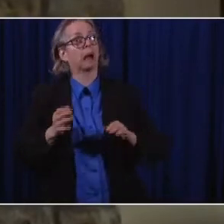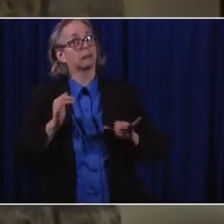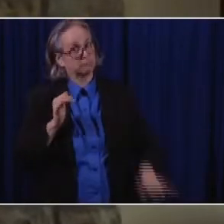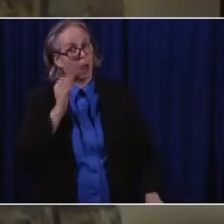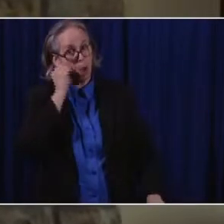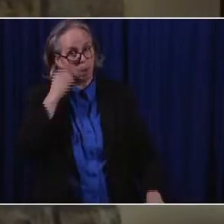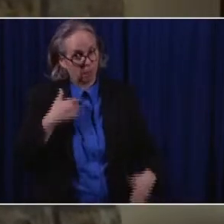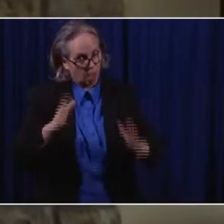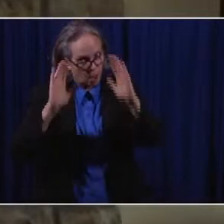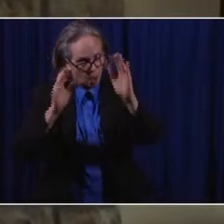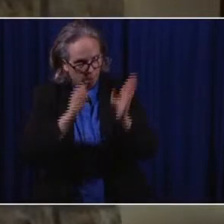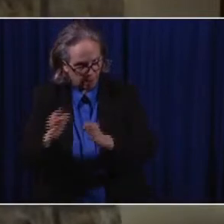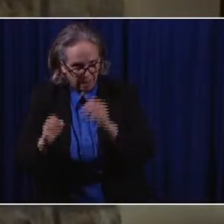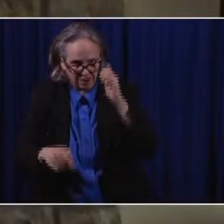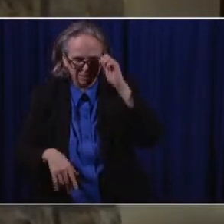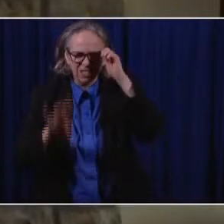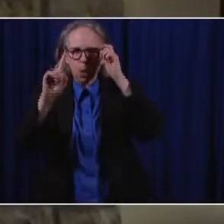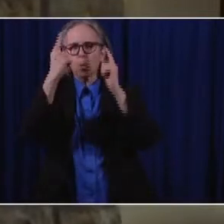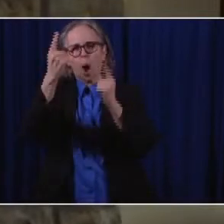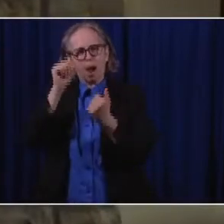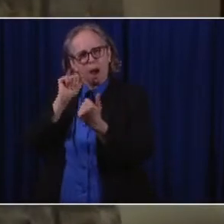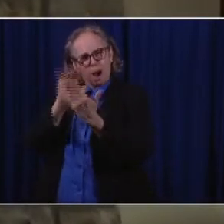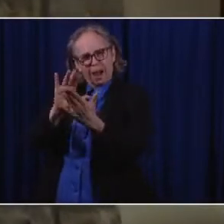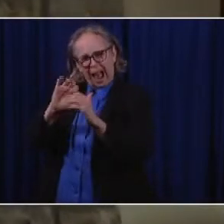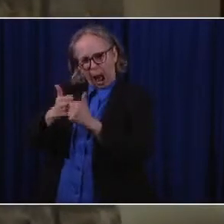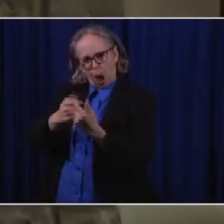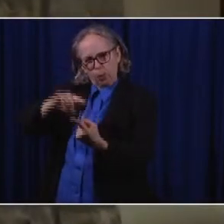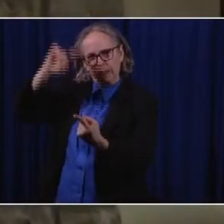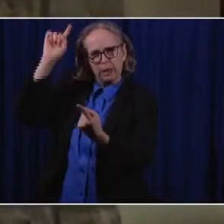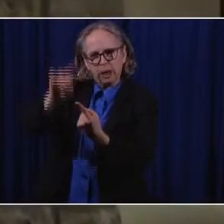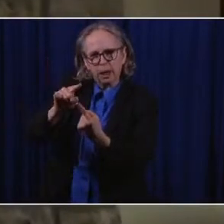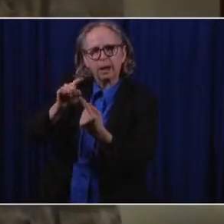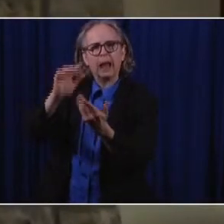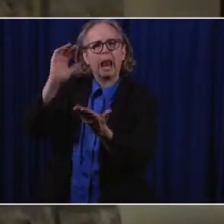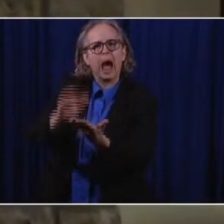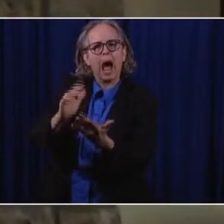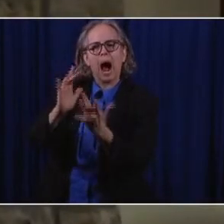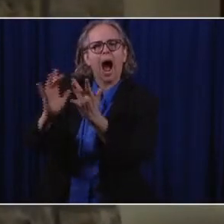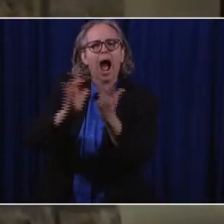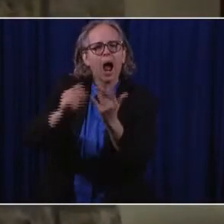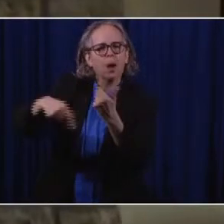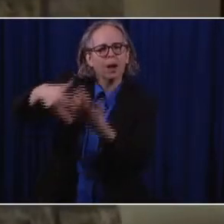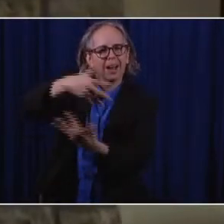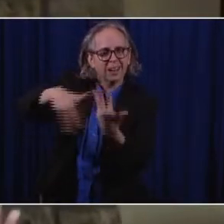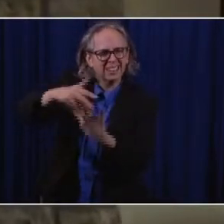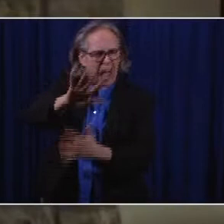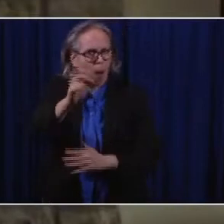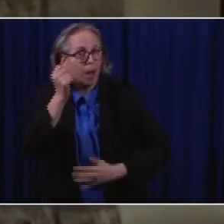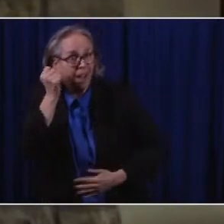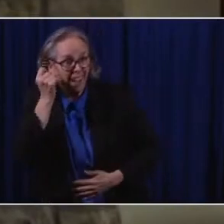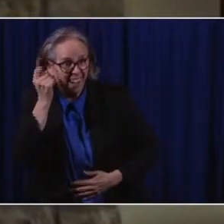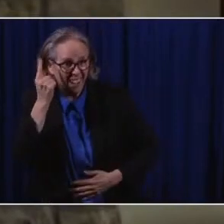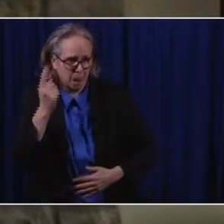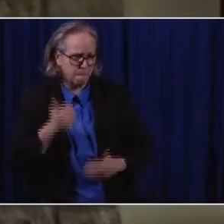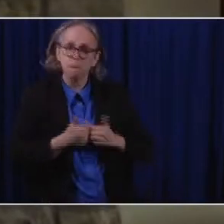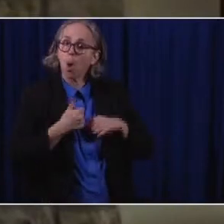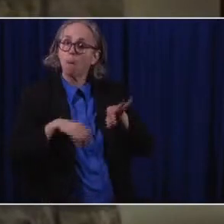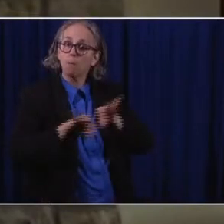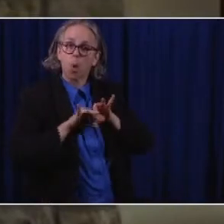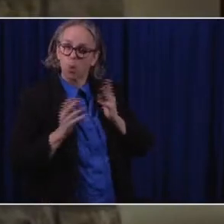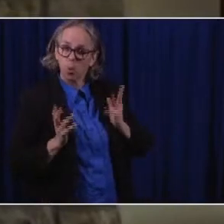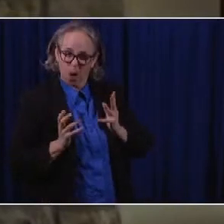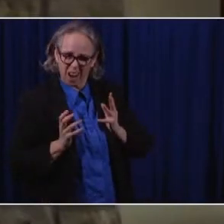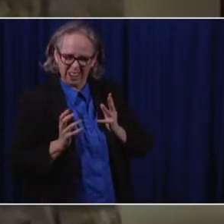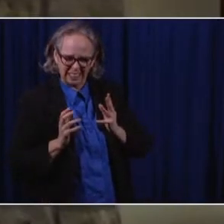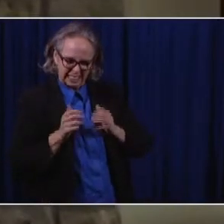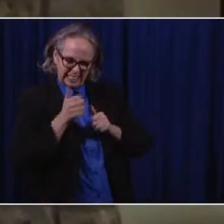of contact. But the most important thing, again, is what each one of us does in our own lives and how we pull back, particularly during the next